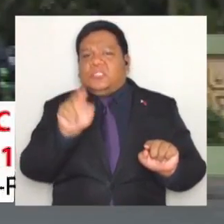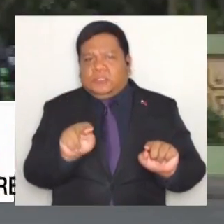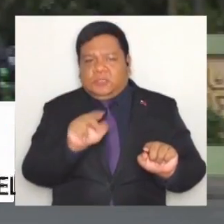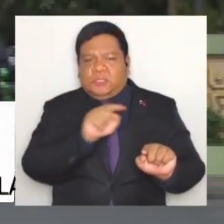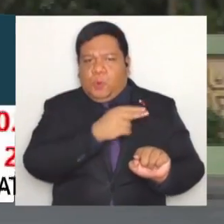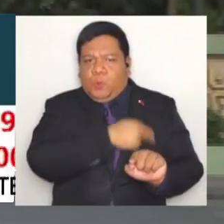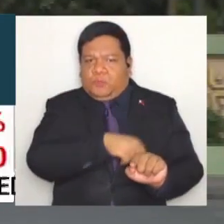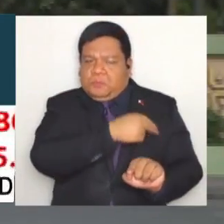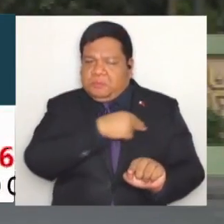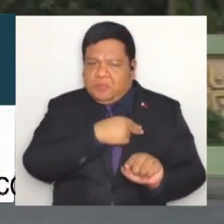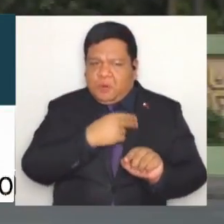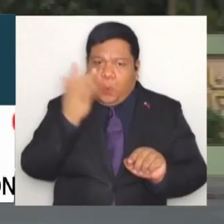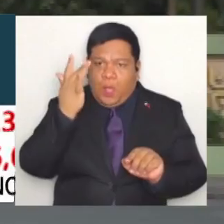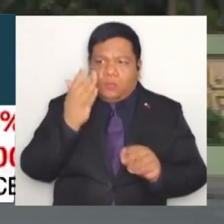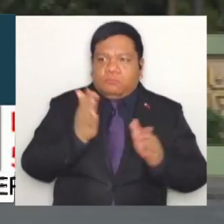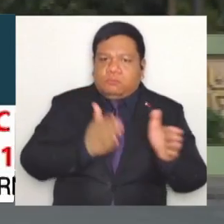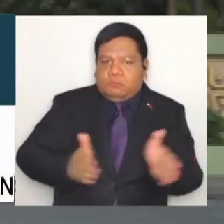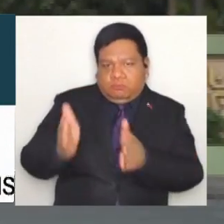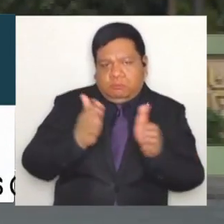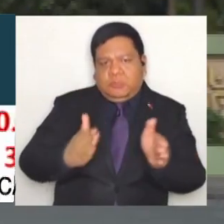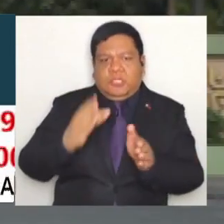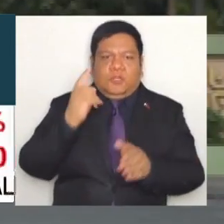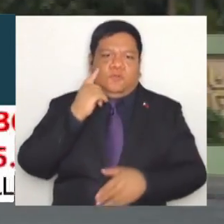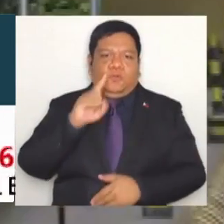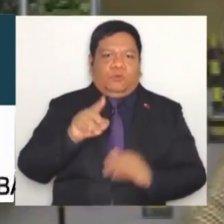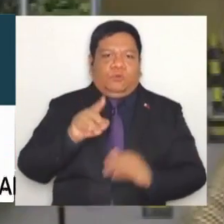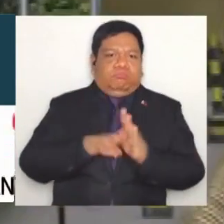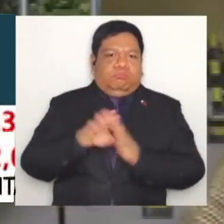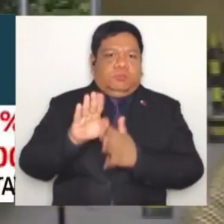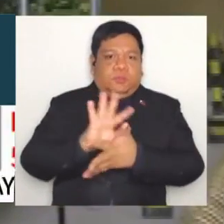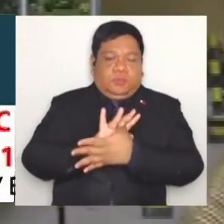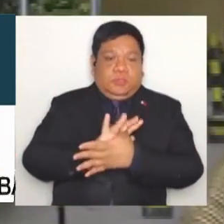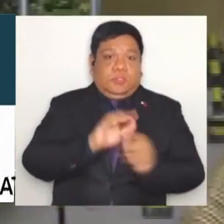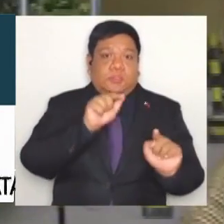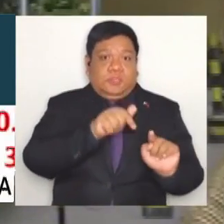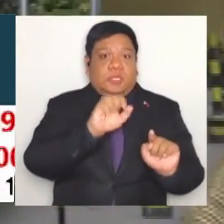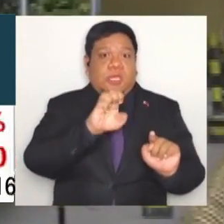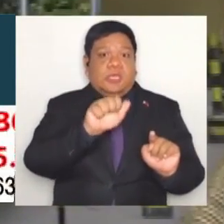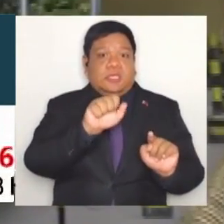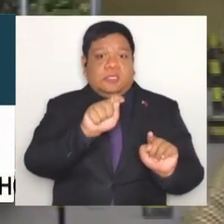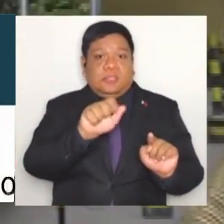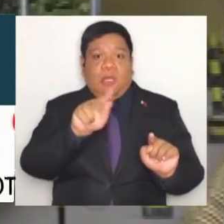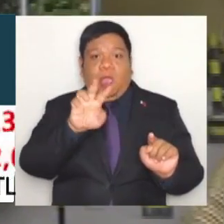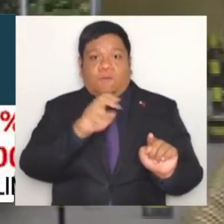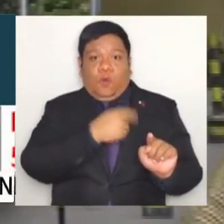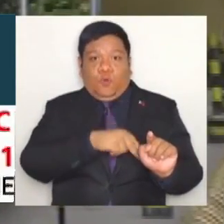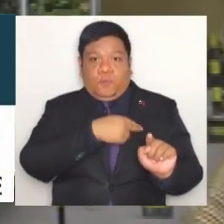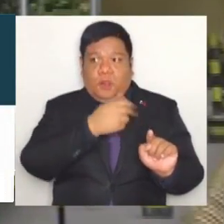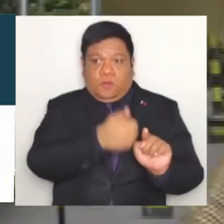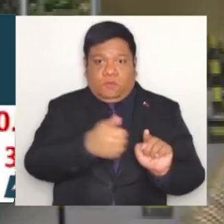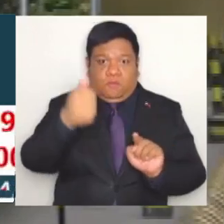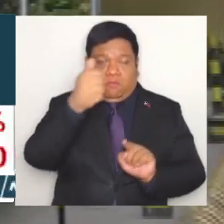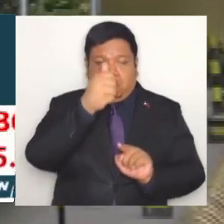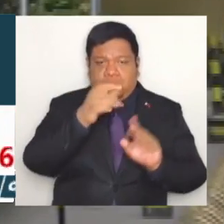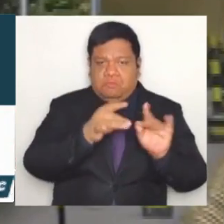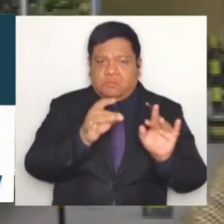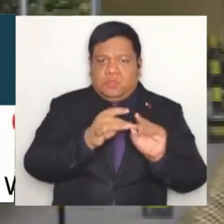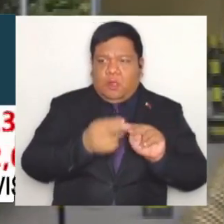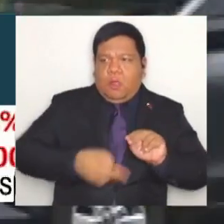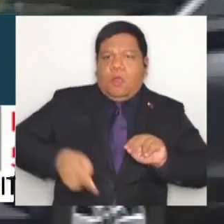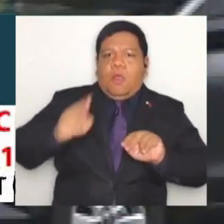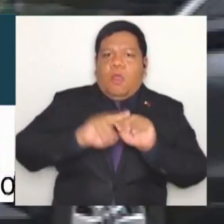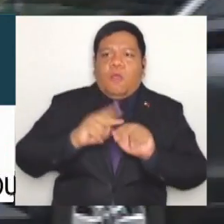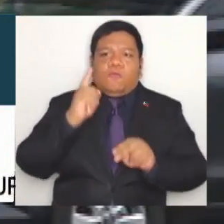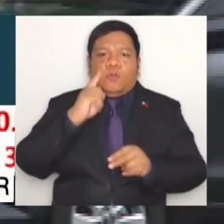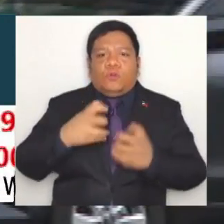The hospital's medical chief, Dr. Alfonso Nunez, says the hospital is upgrading its oxygen generation